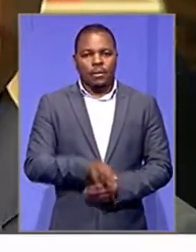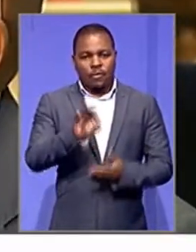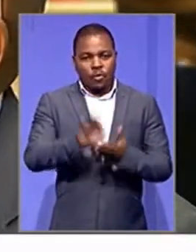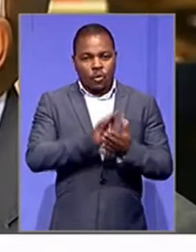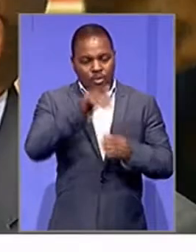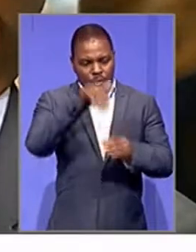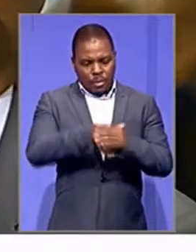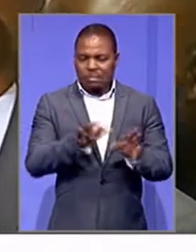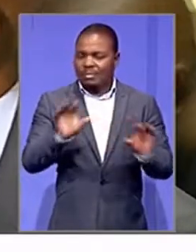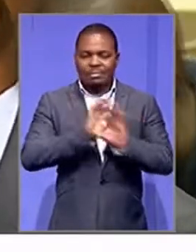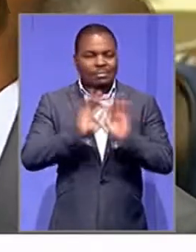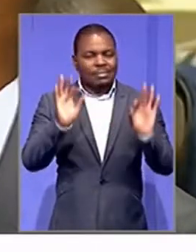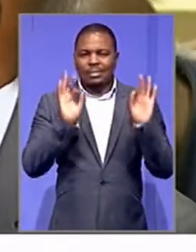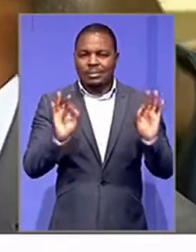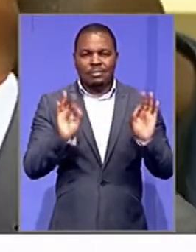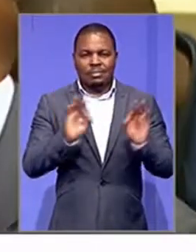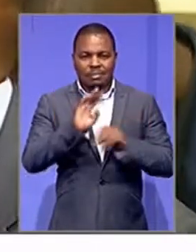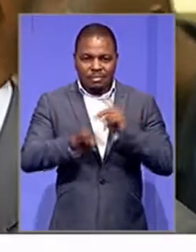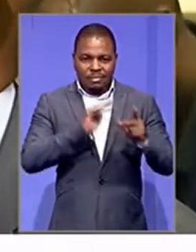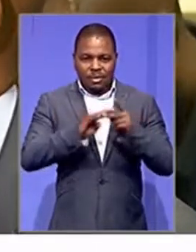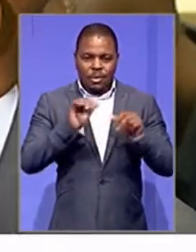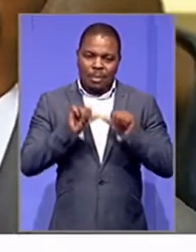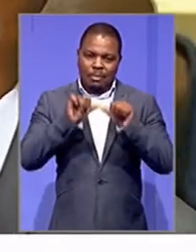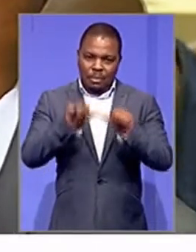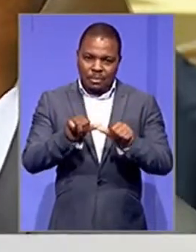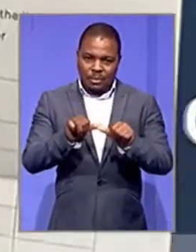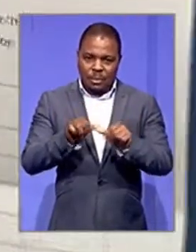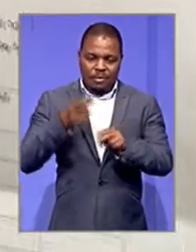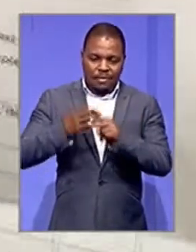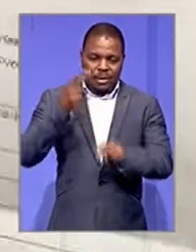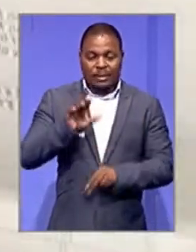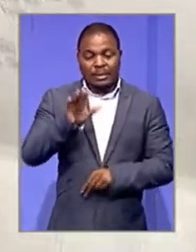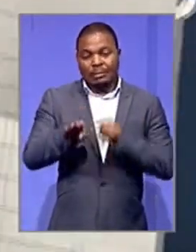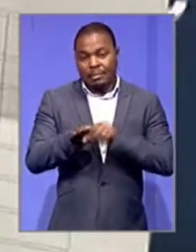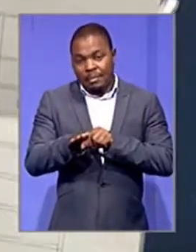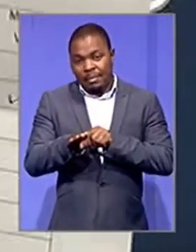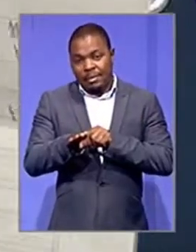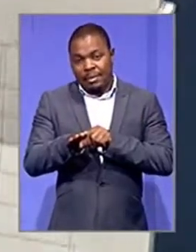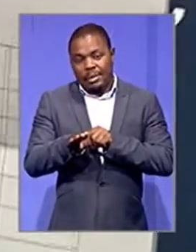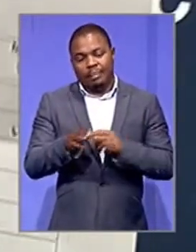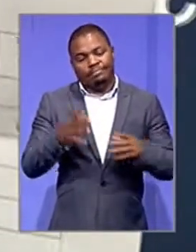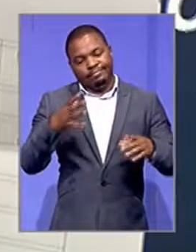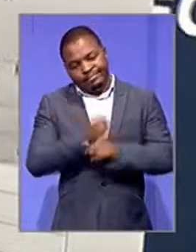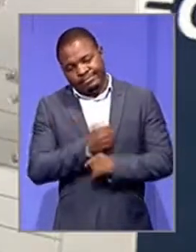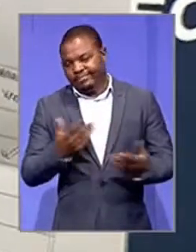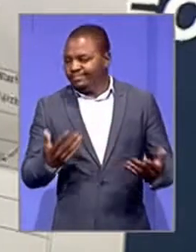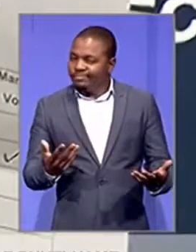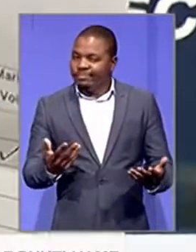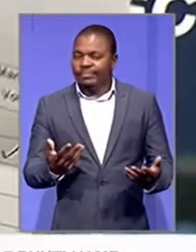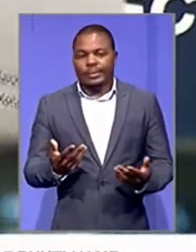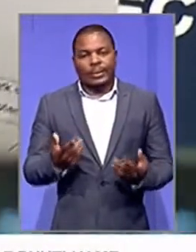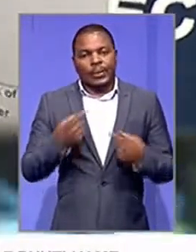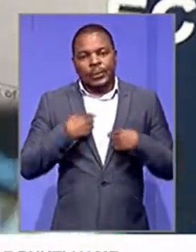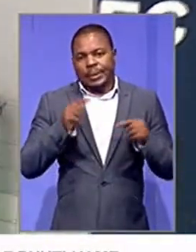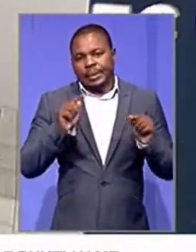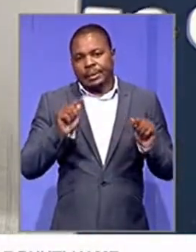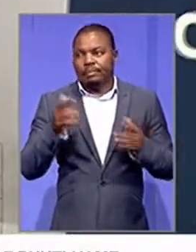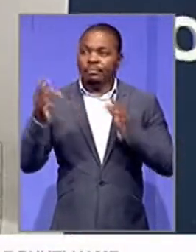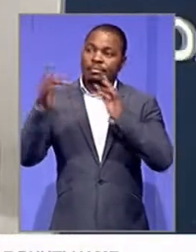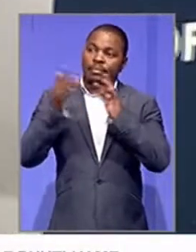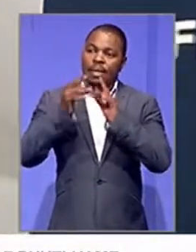valid ballot, so we had to then proceed to the final step. Unfortunately, we could not. I'll be in touch with the office